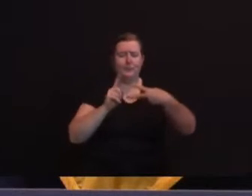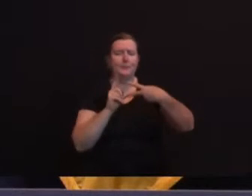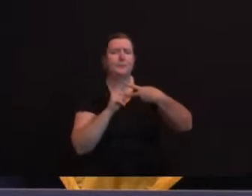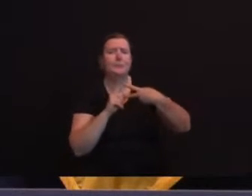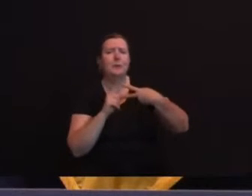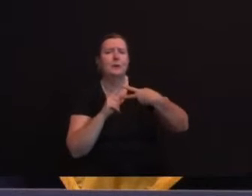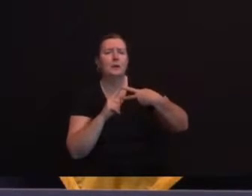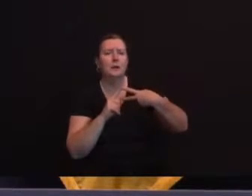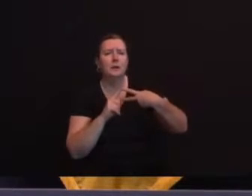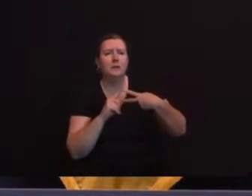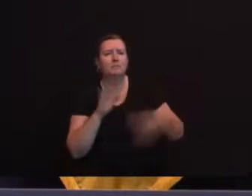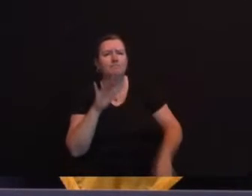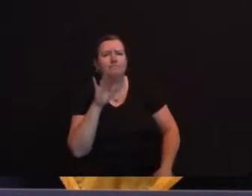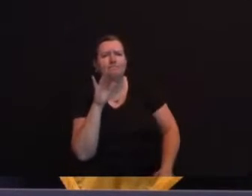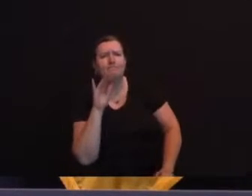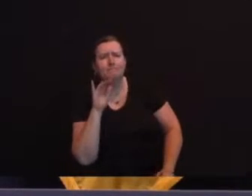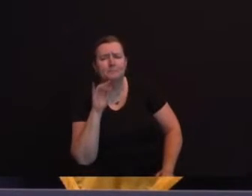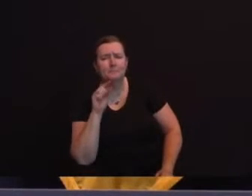modeling suggested.